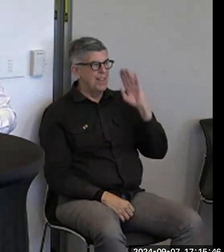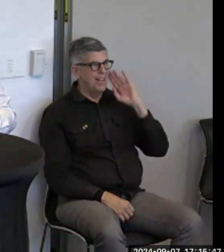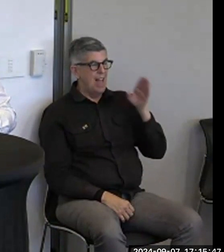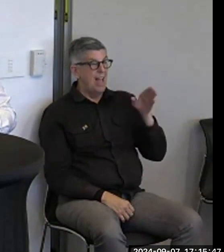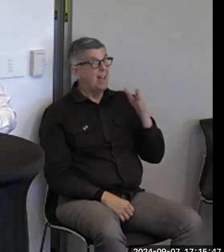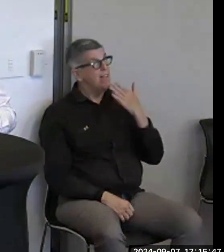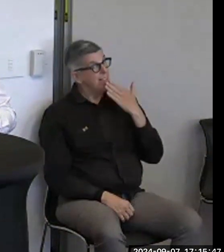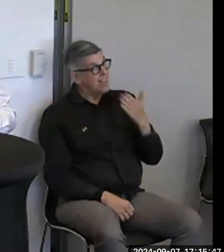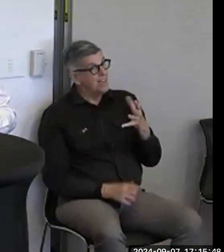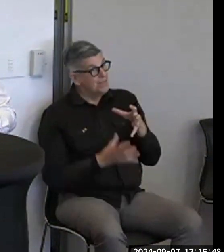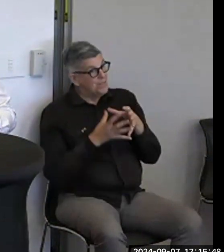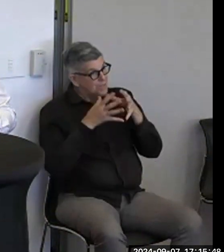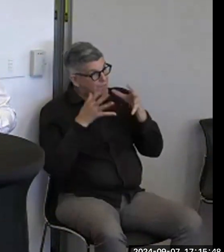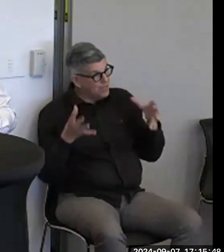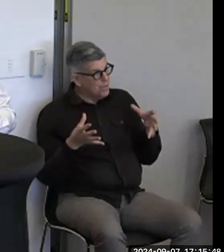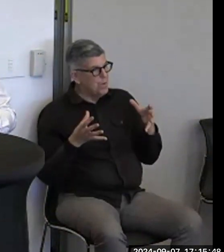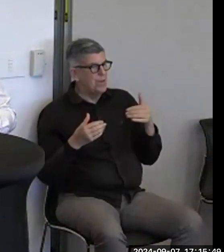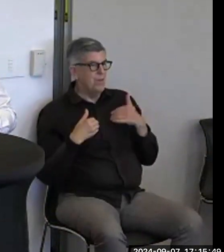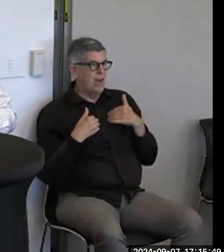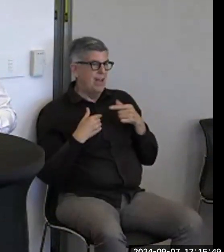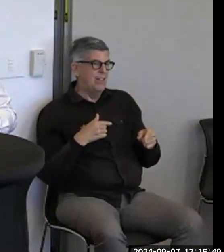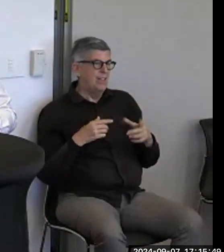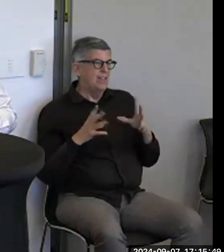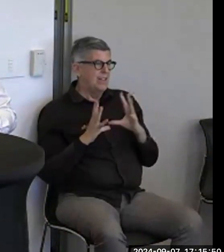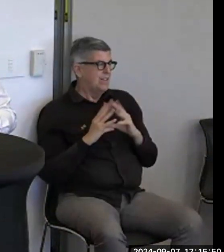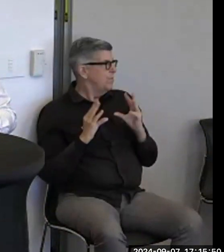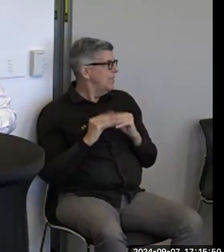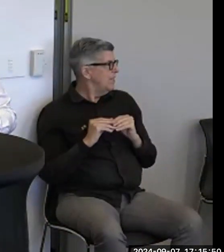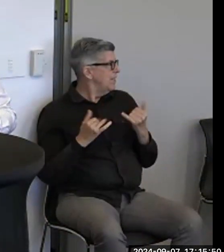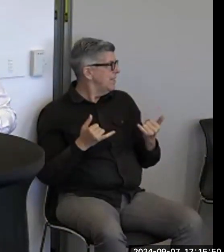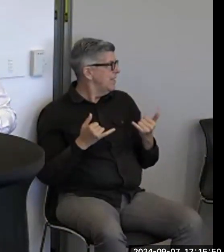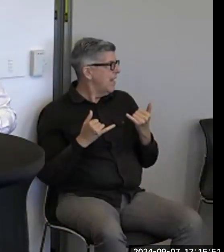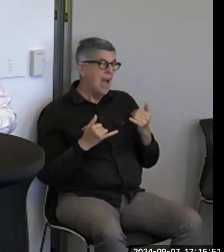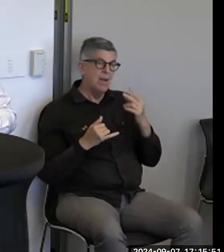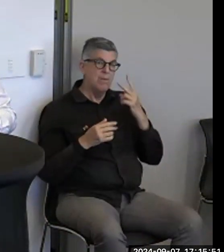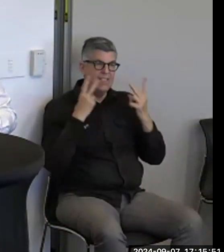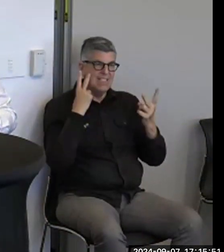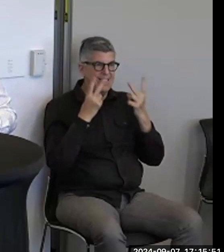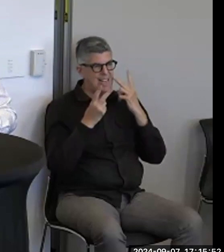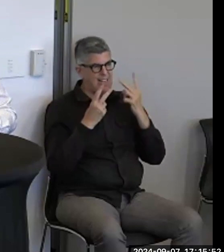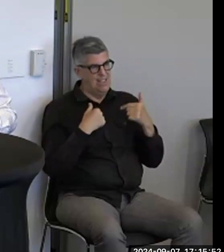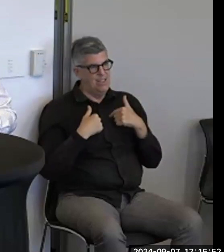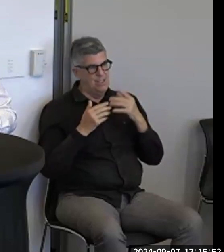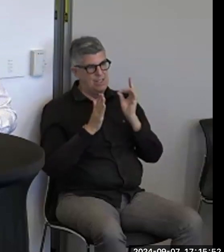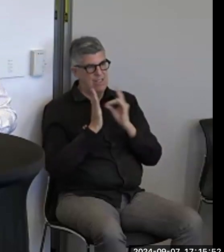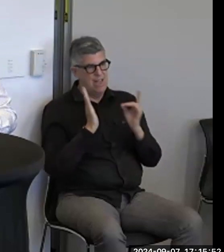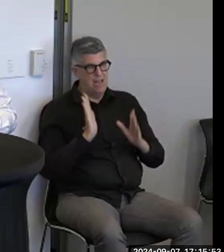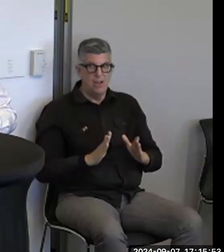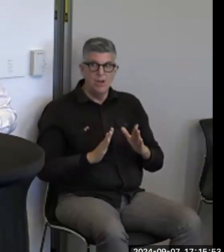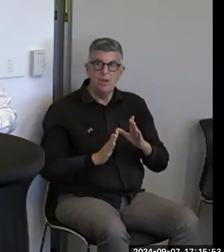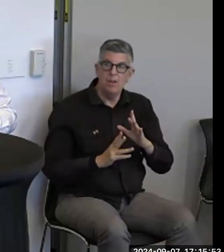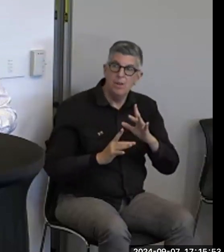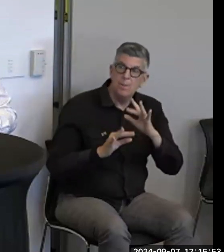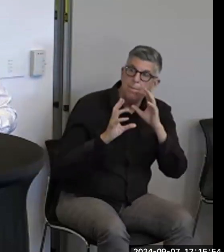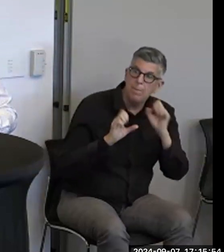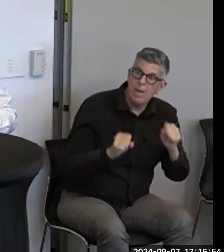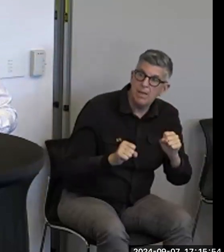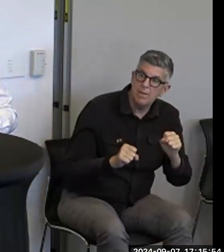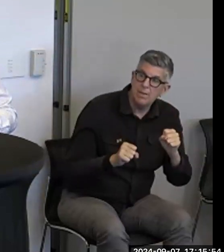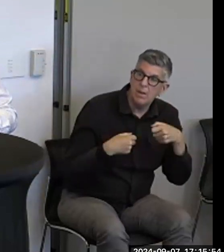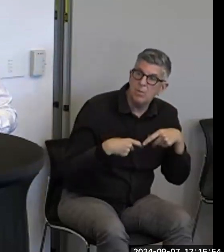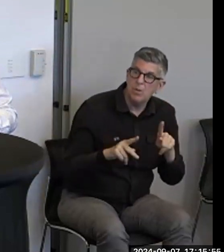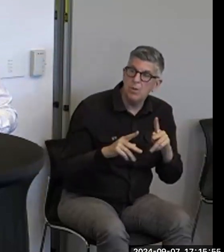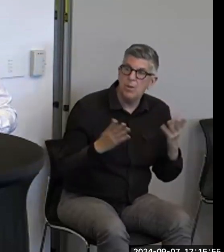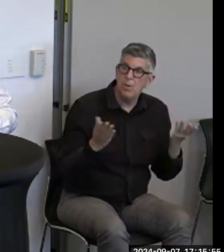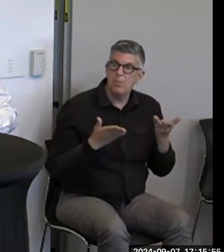so much for hosting this. This is amazing. As a sighted designer, it's an amazing opportunity to be here.